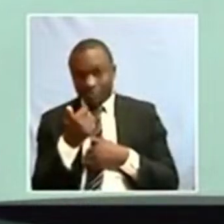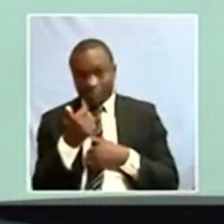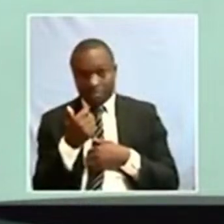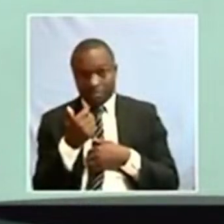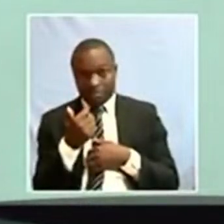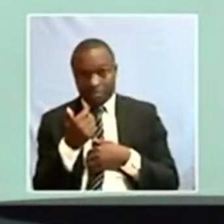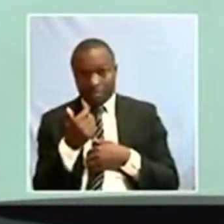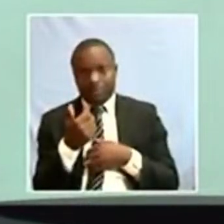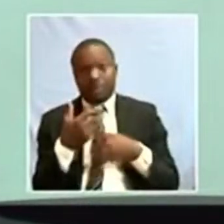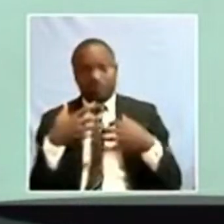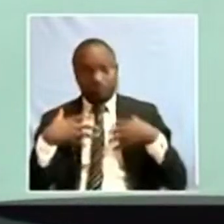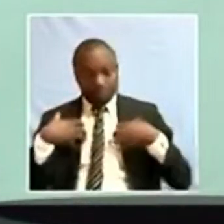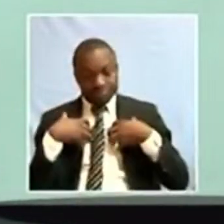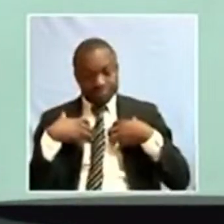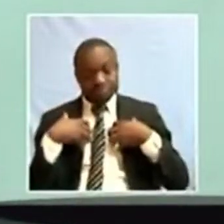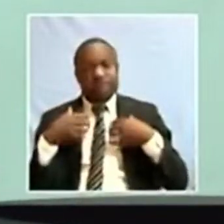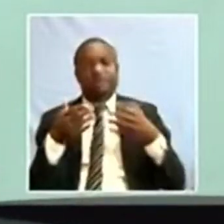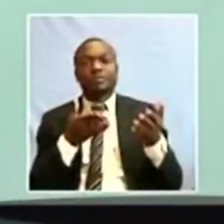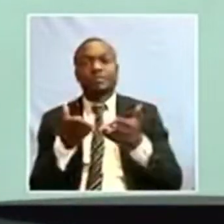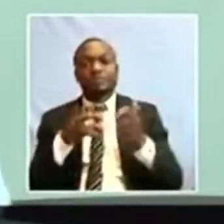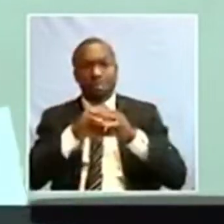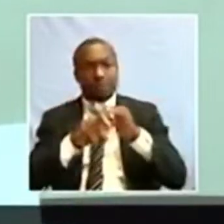services.